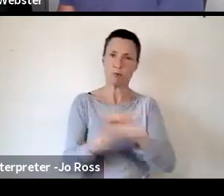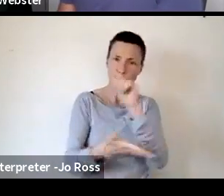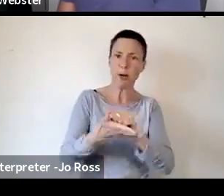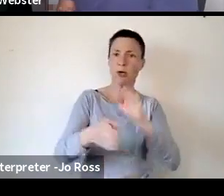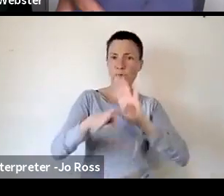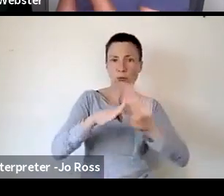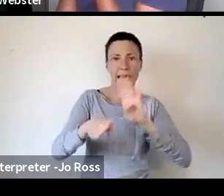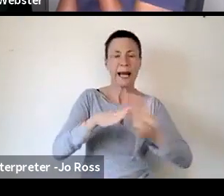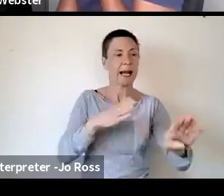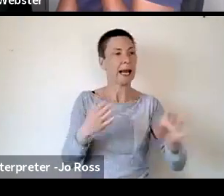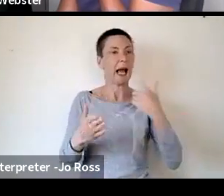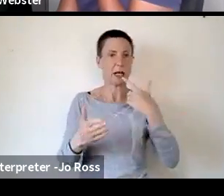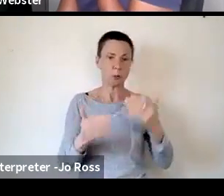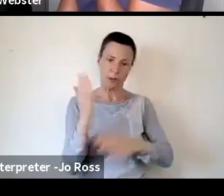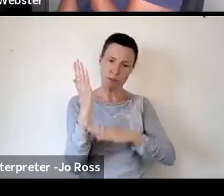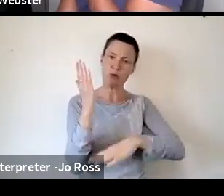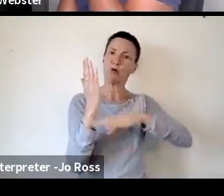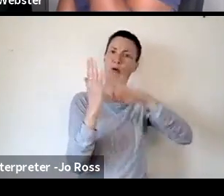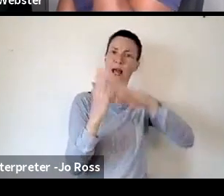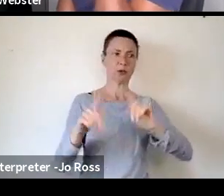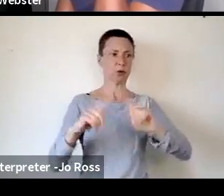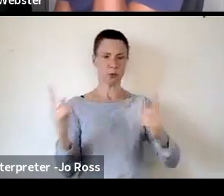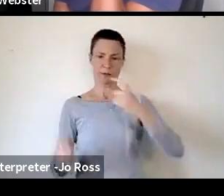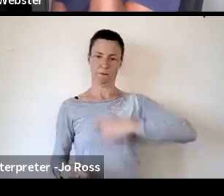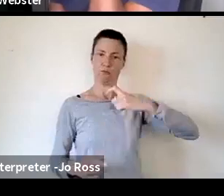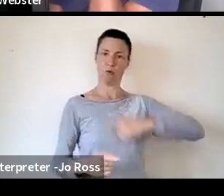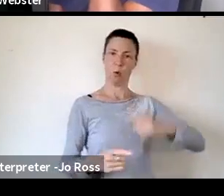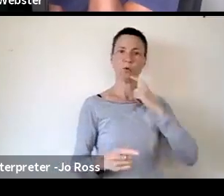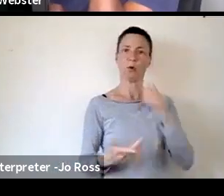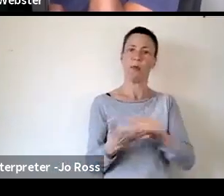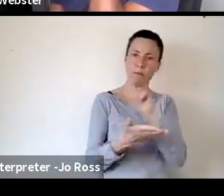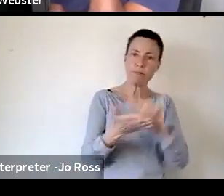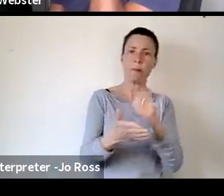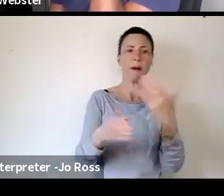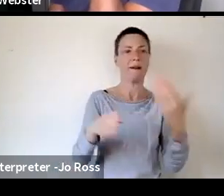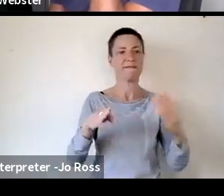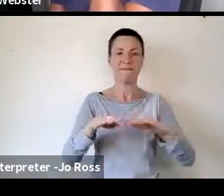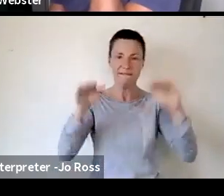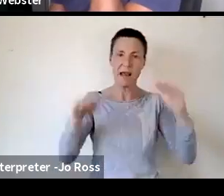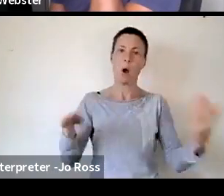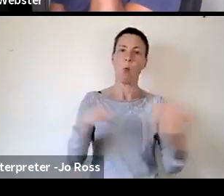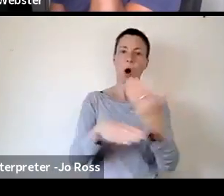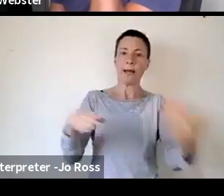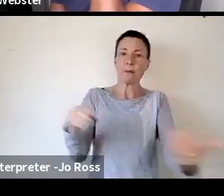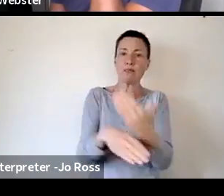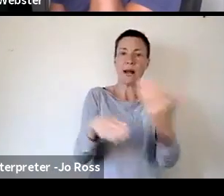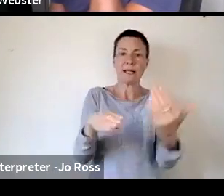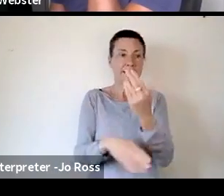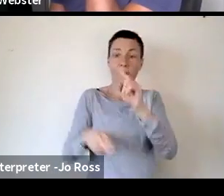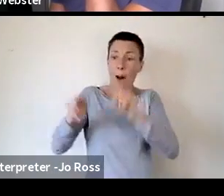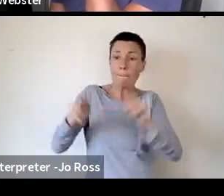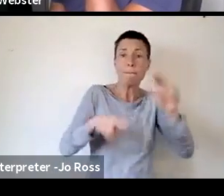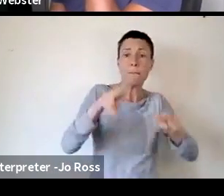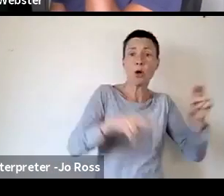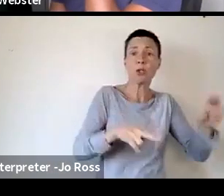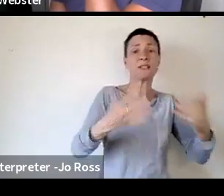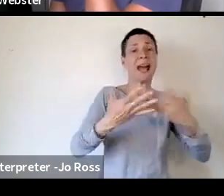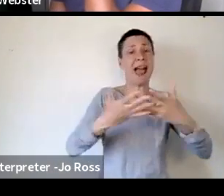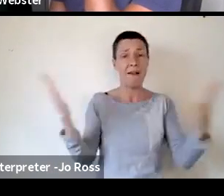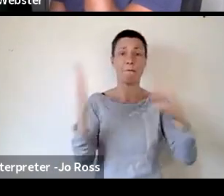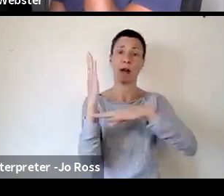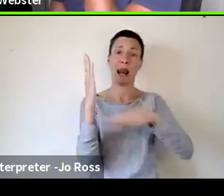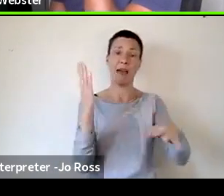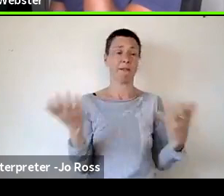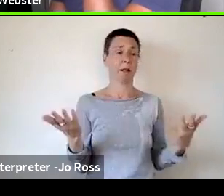training as we progress through roles so that fair and proper working practices are monitored at every level. Great